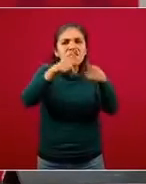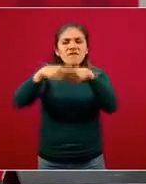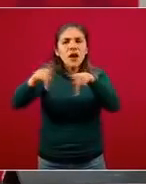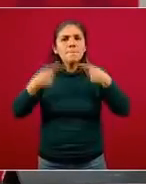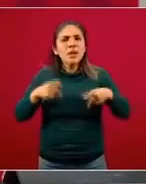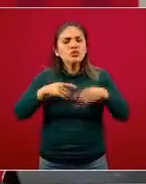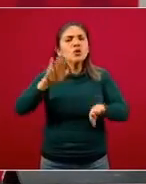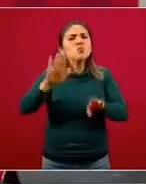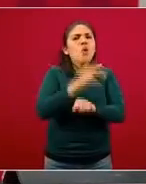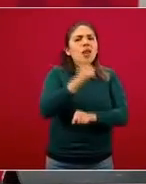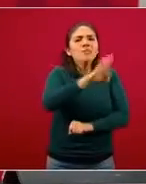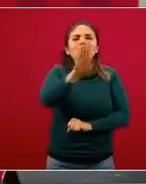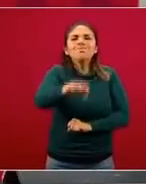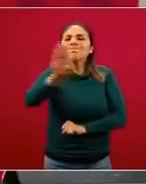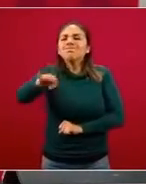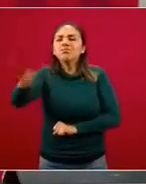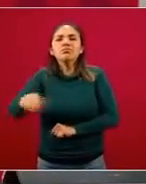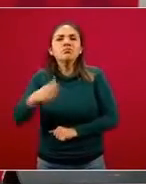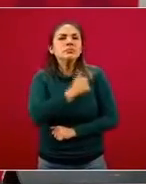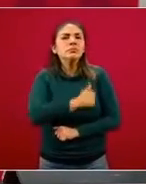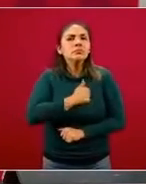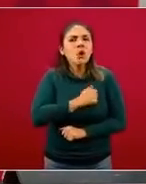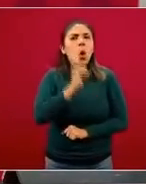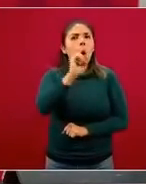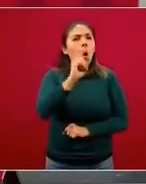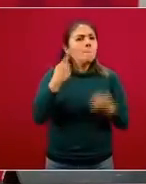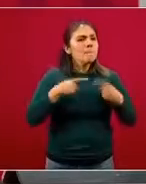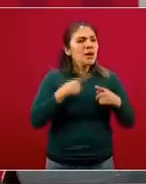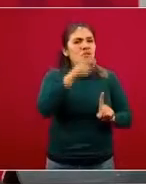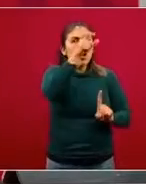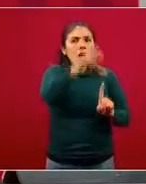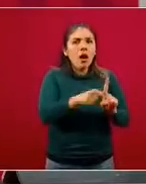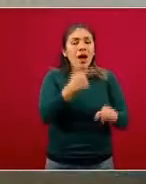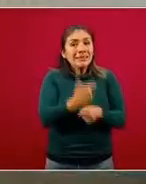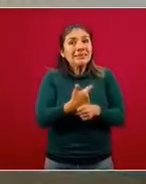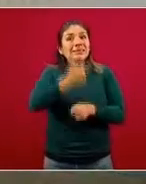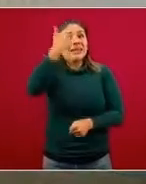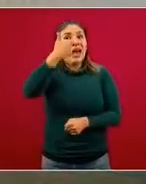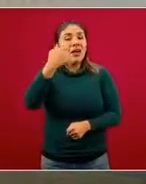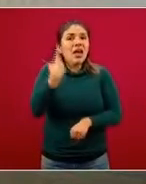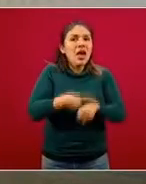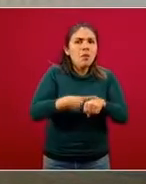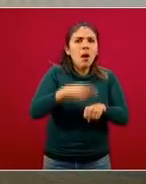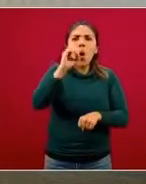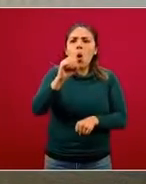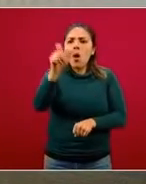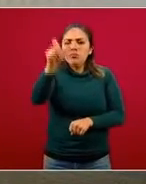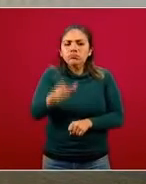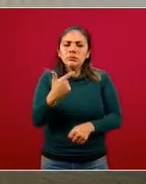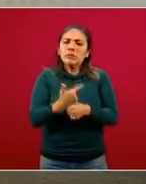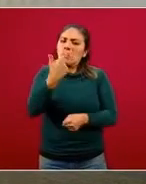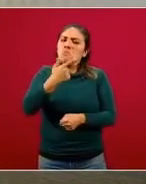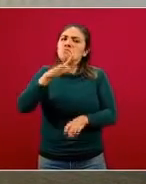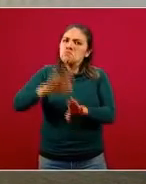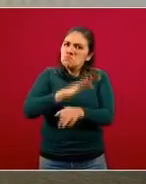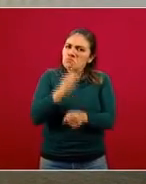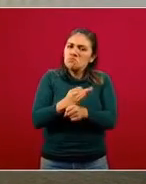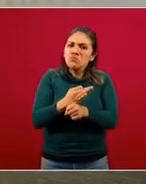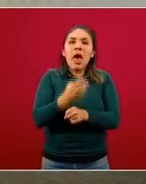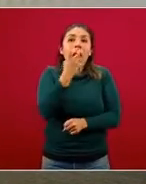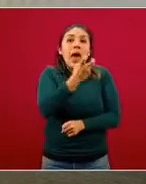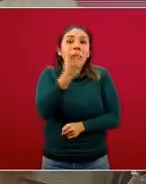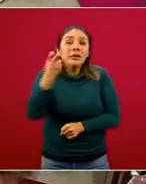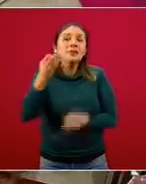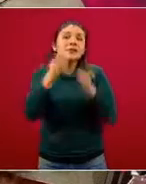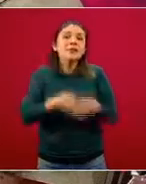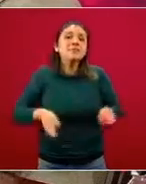want to analyze these people who very unfortunately did lose their lives with people who did get the disease